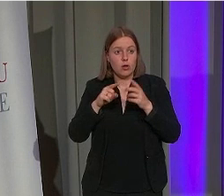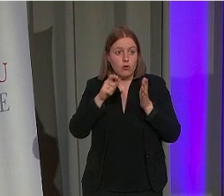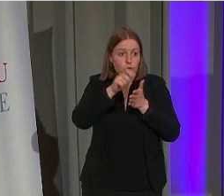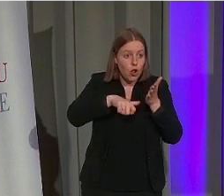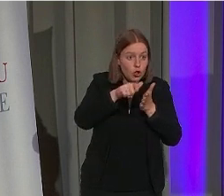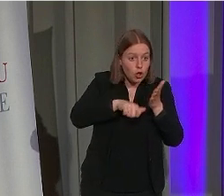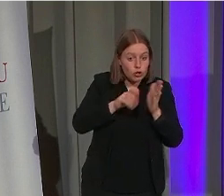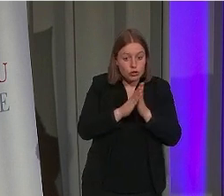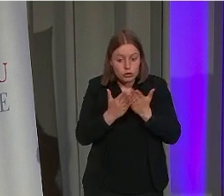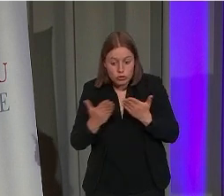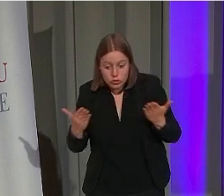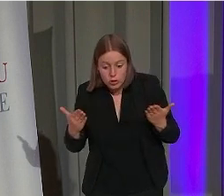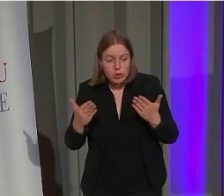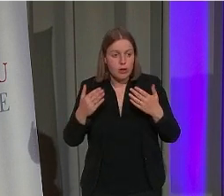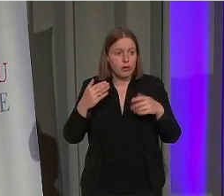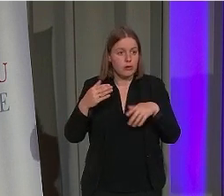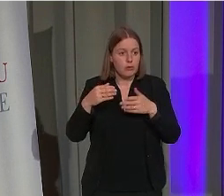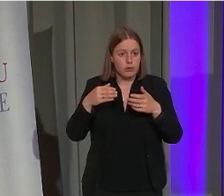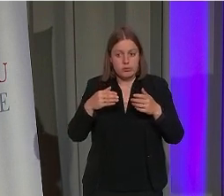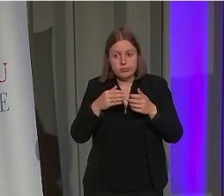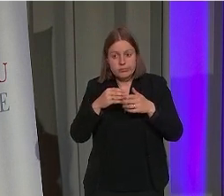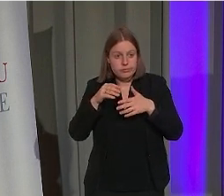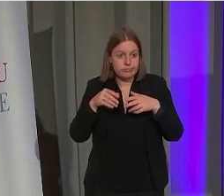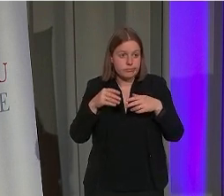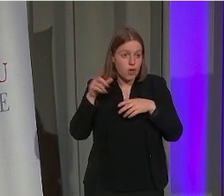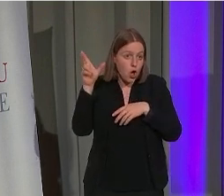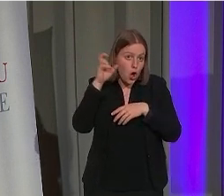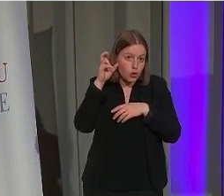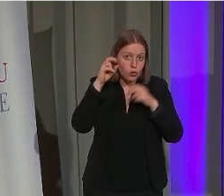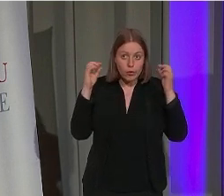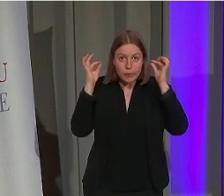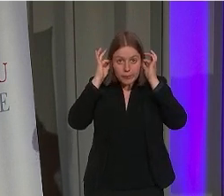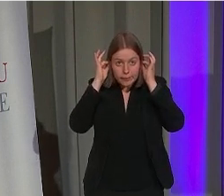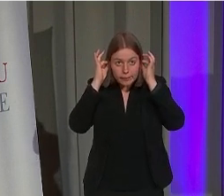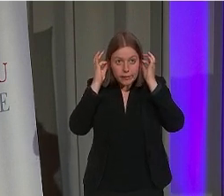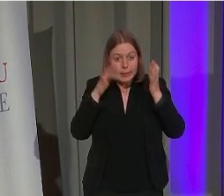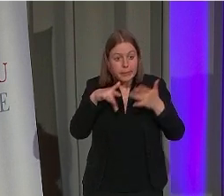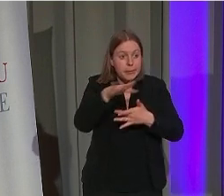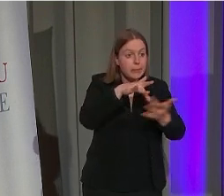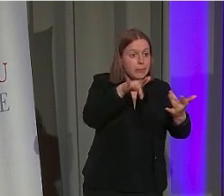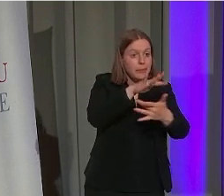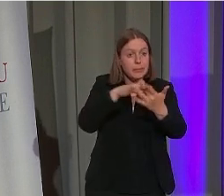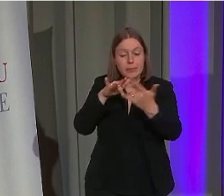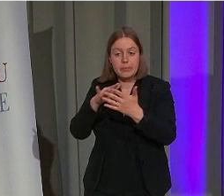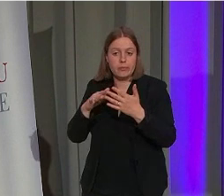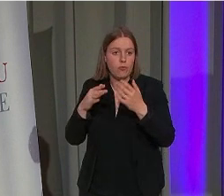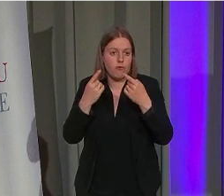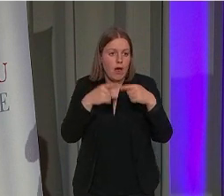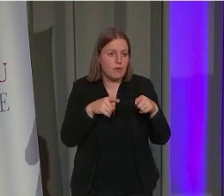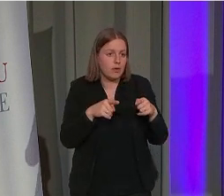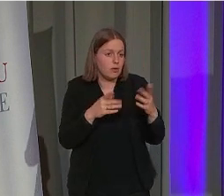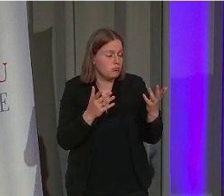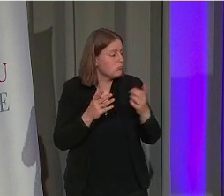are lacking. For example, audio description, audio guides, folders, and so on.